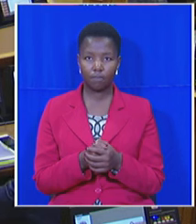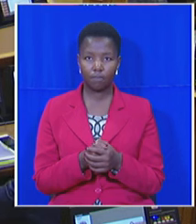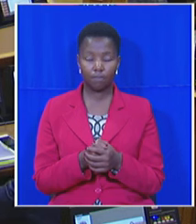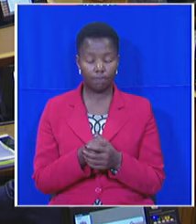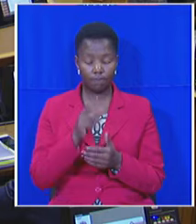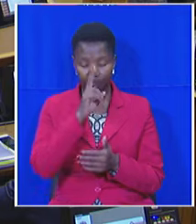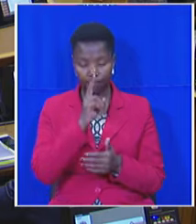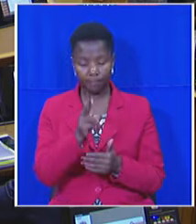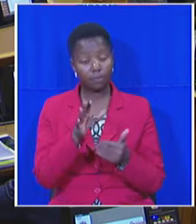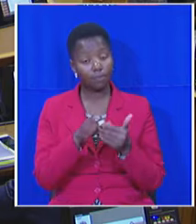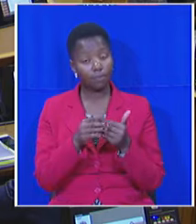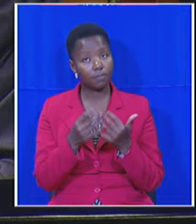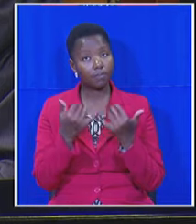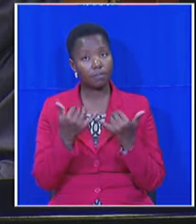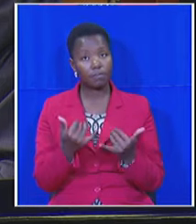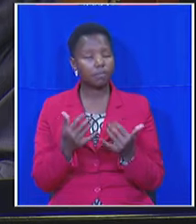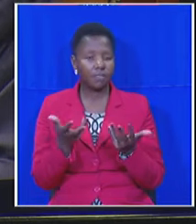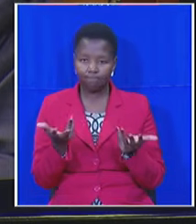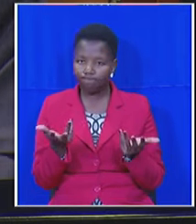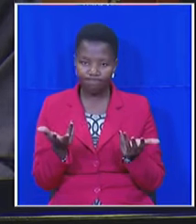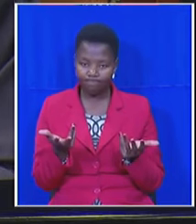Honourable members, the result of the division is as follows.